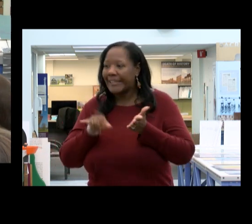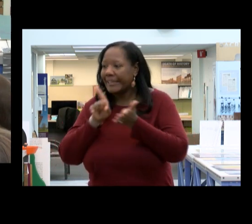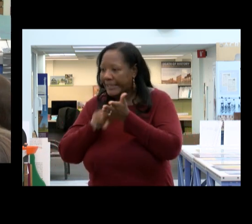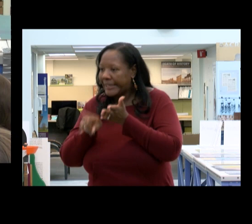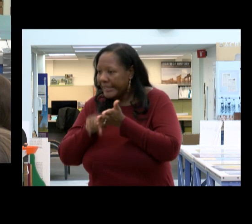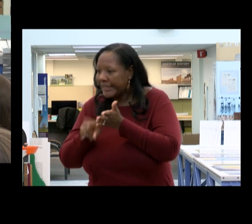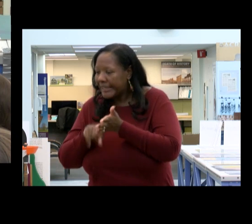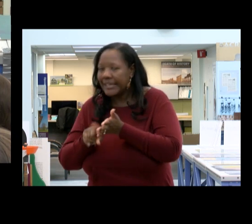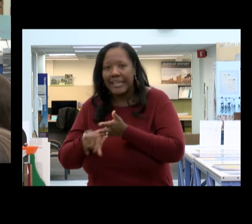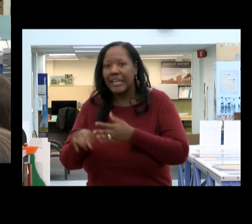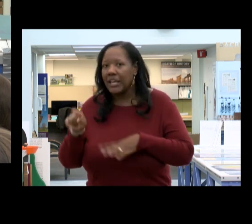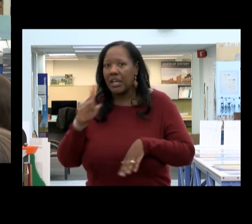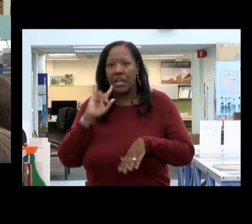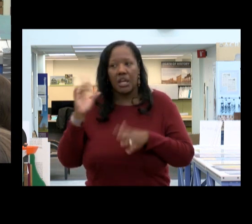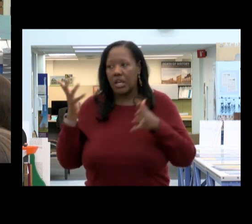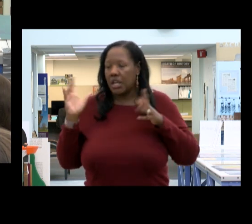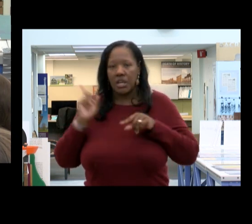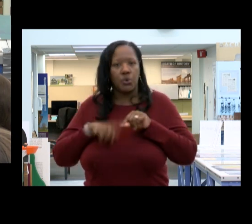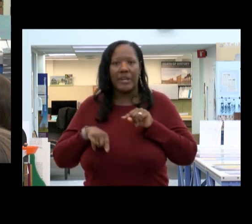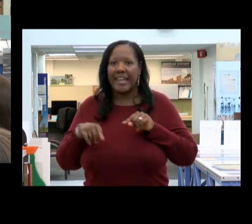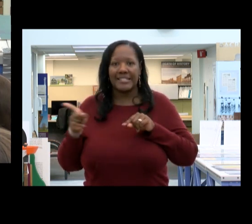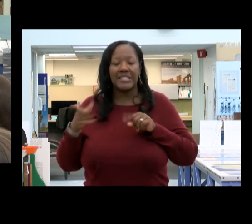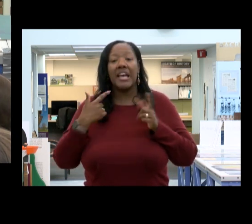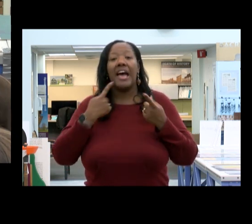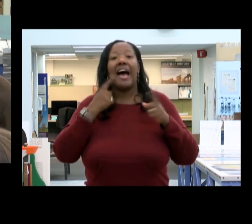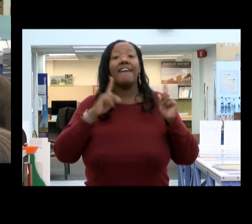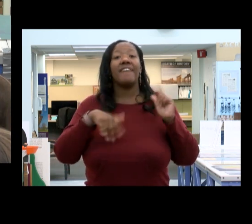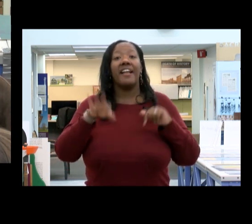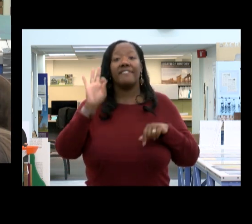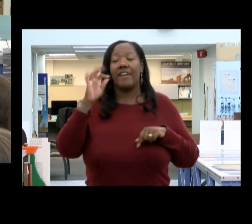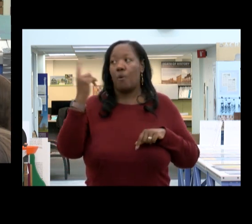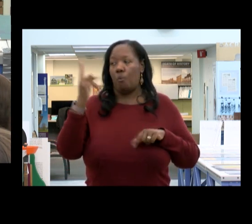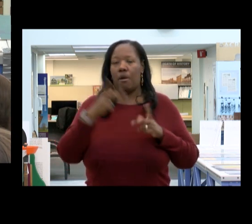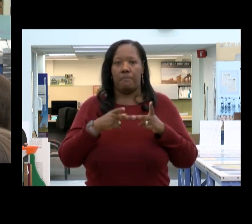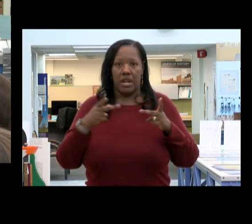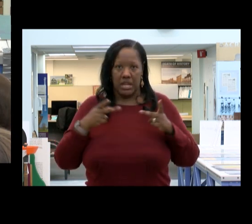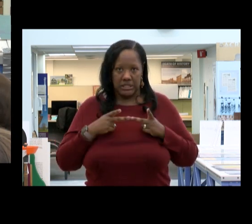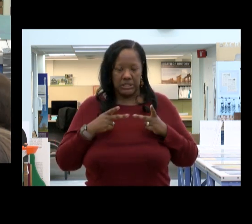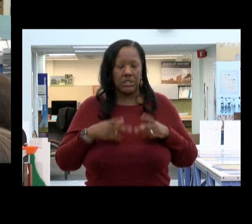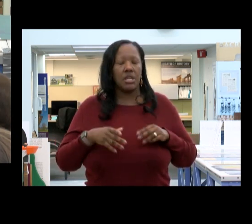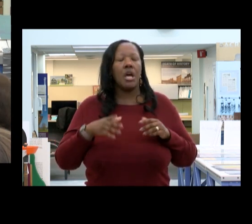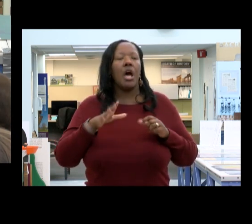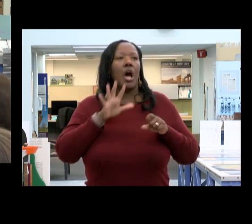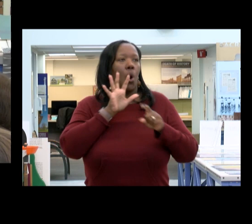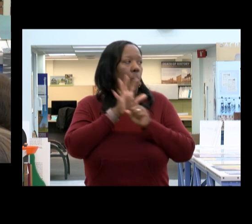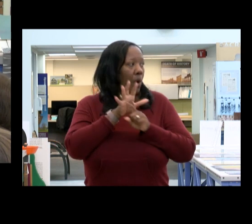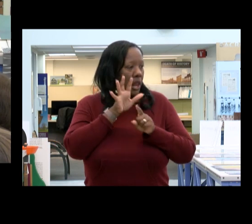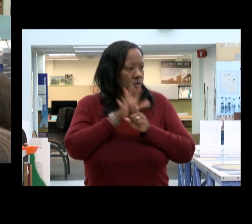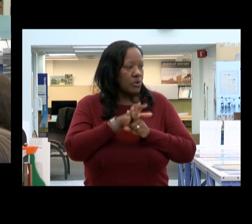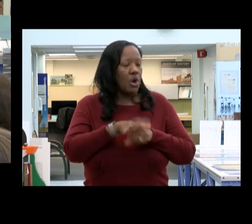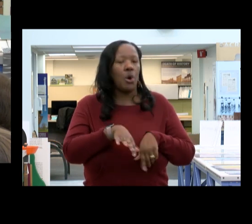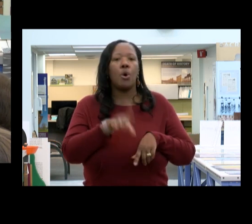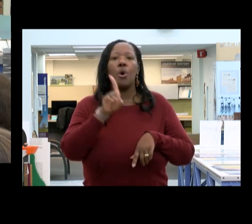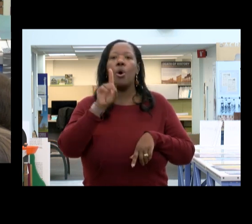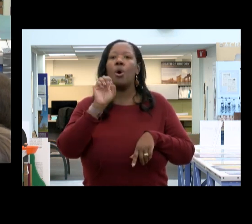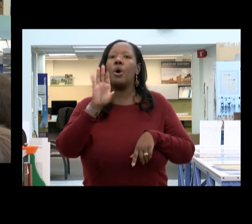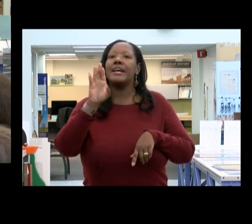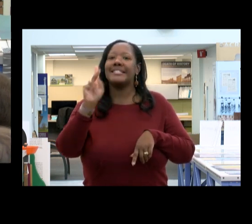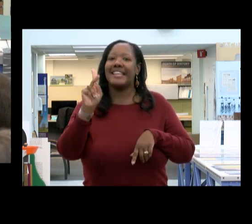have gone down that rabbit hole, I finally found a place, a well-known, you know, deck